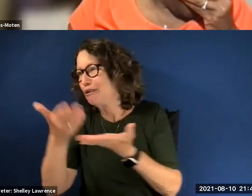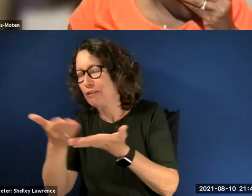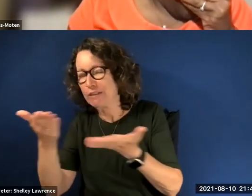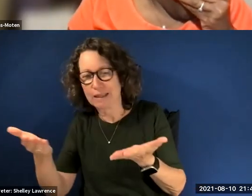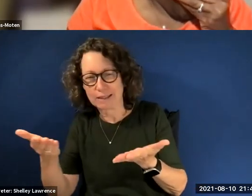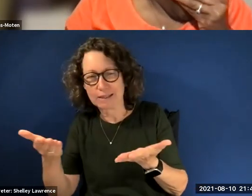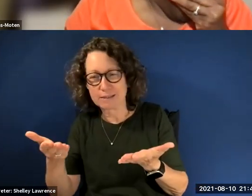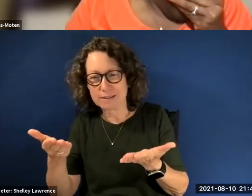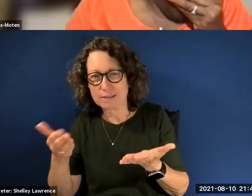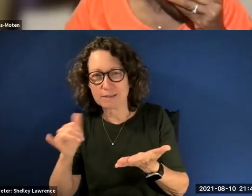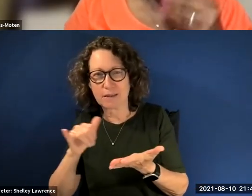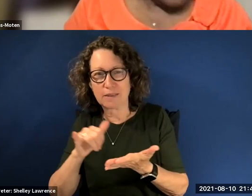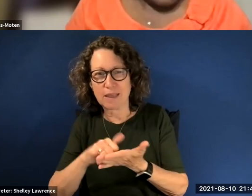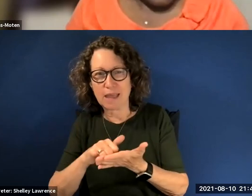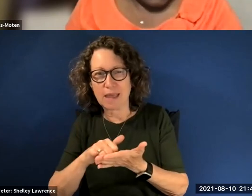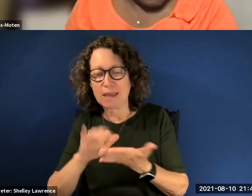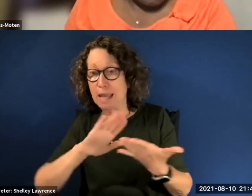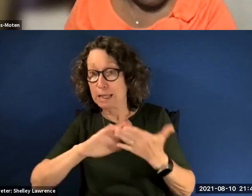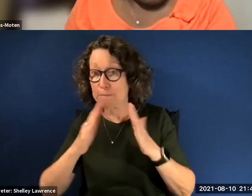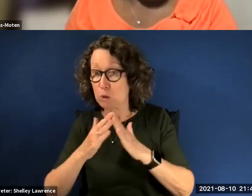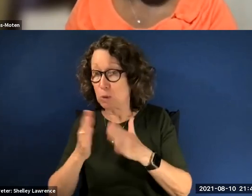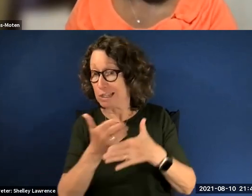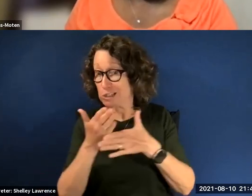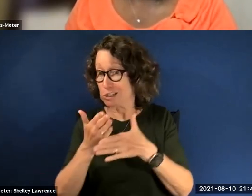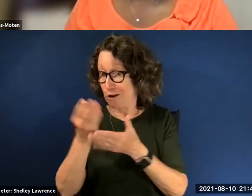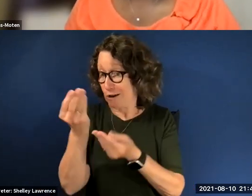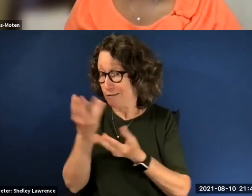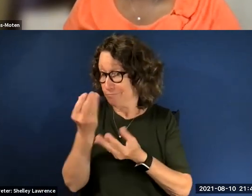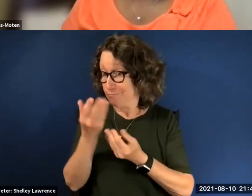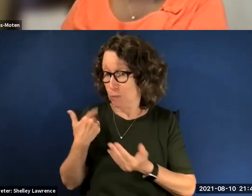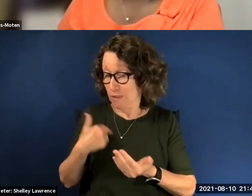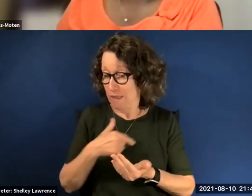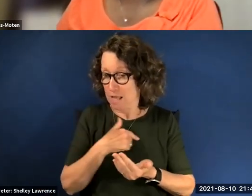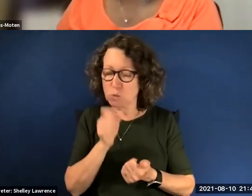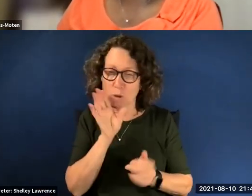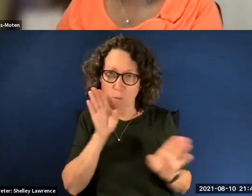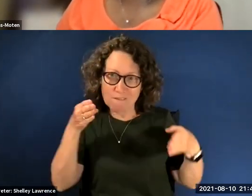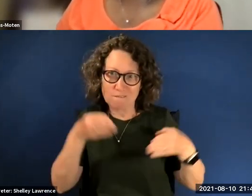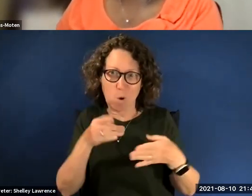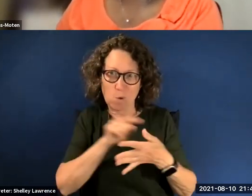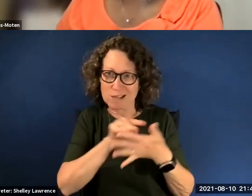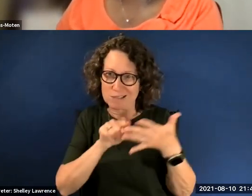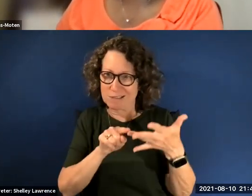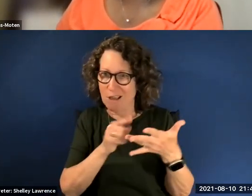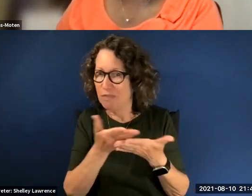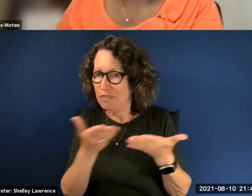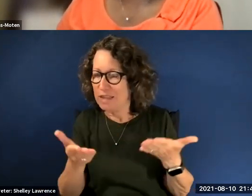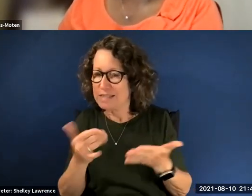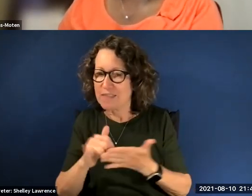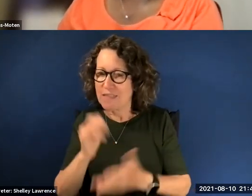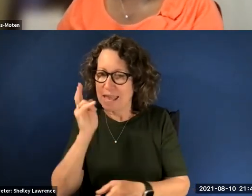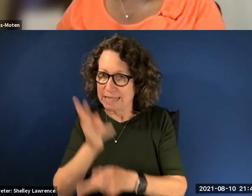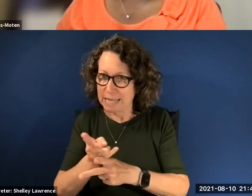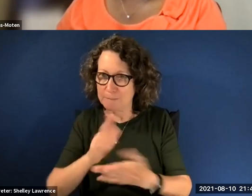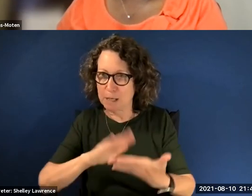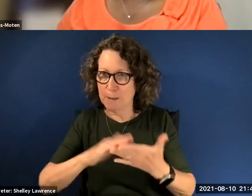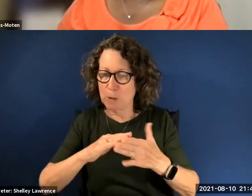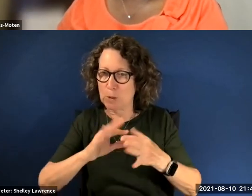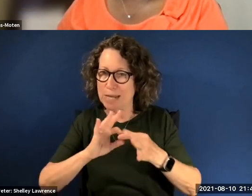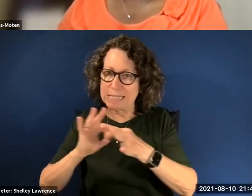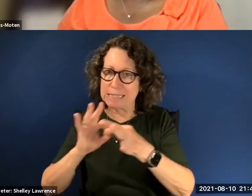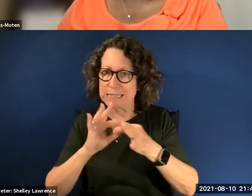the community is sharing with us, we really are going to focus on those things that keeps communities